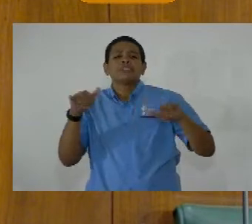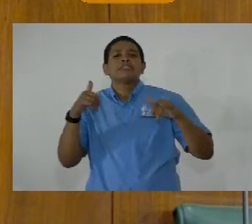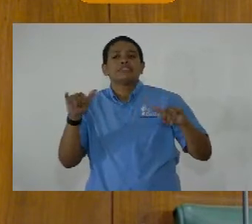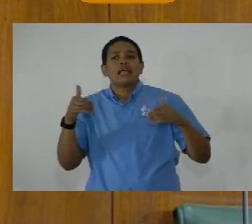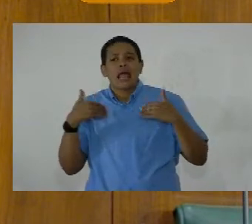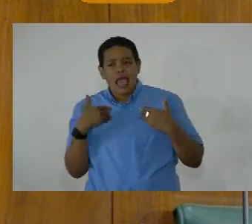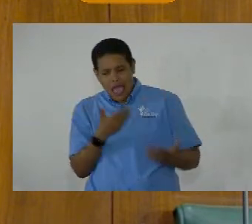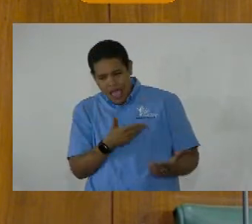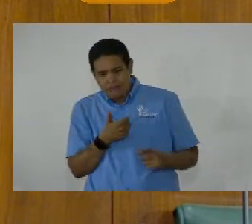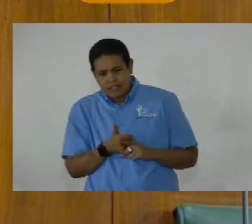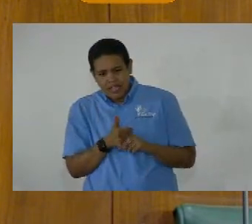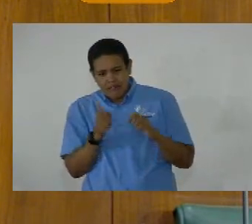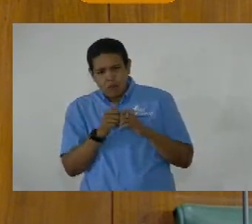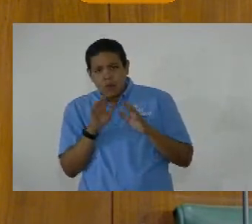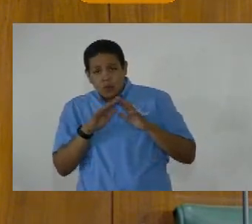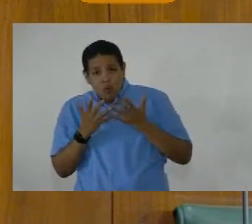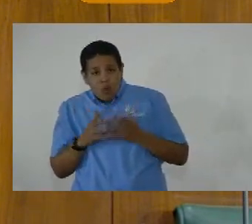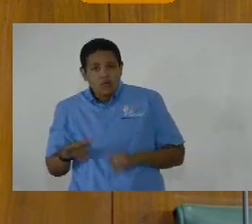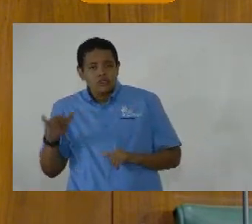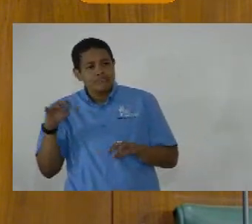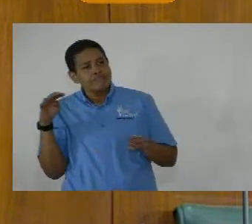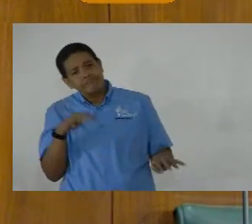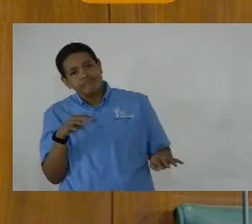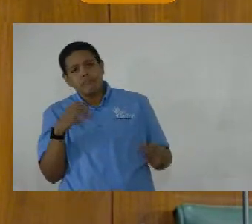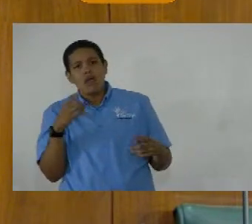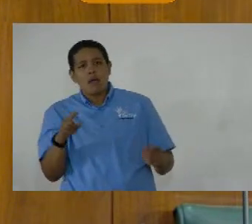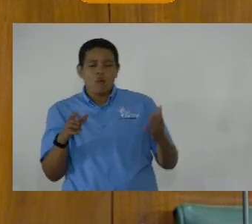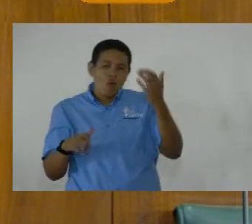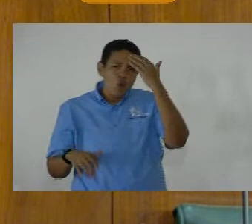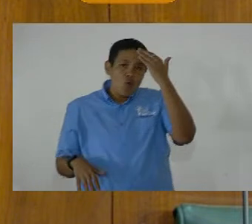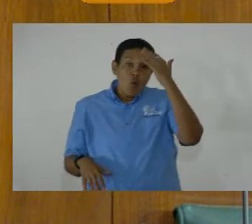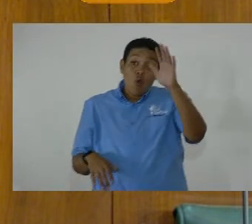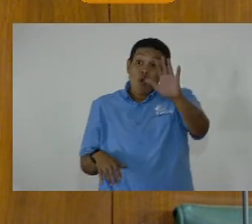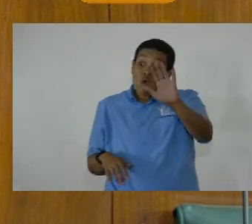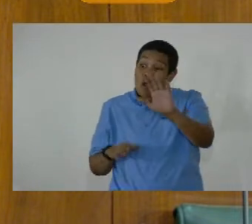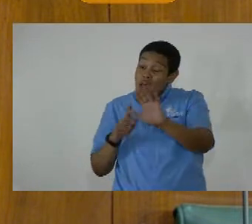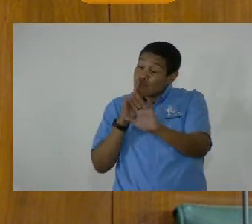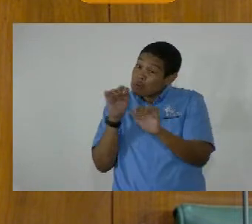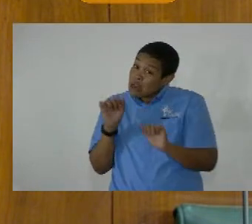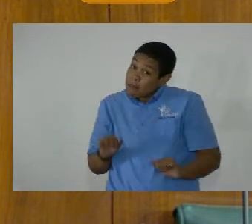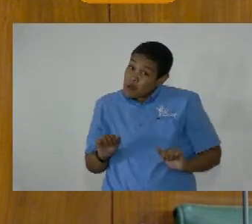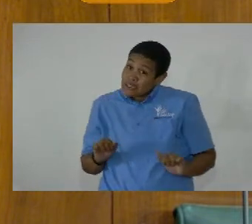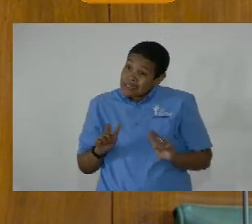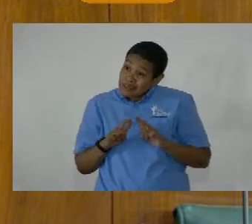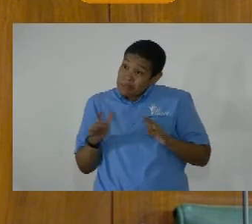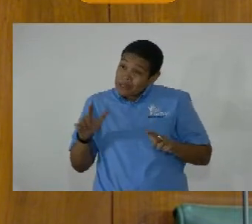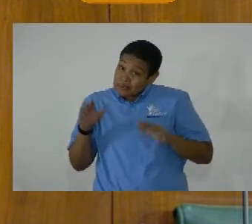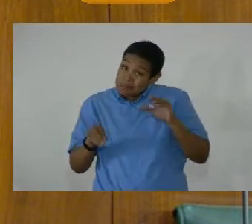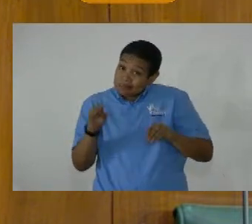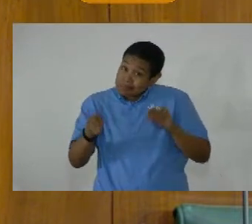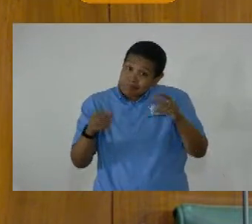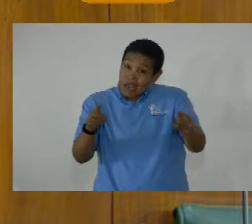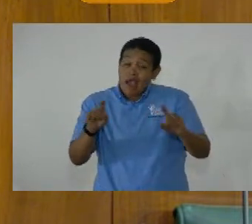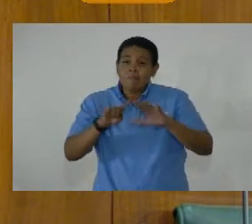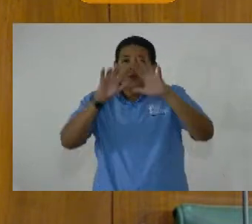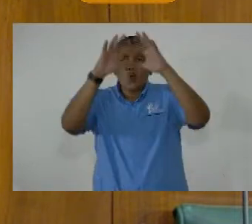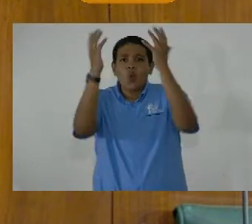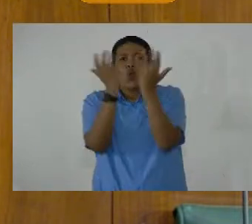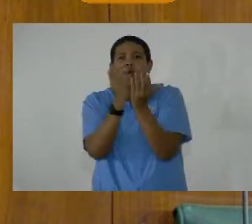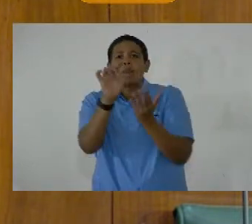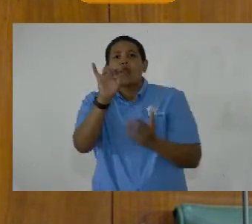have with the rest of the world as a potential major player in global